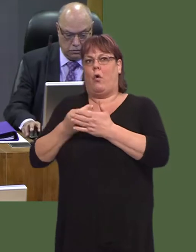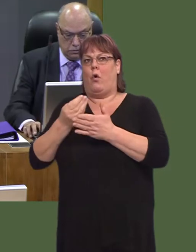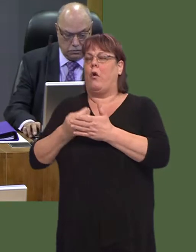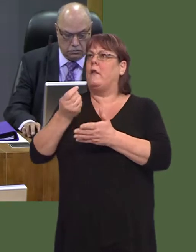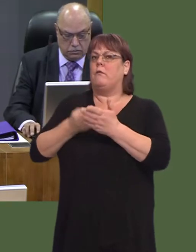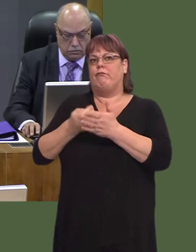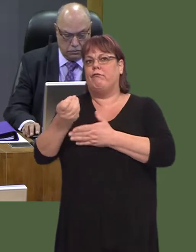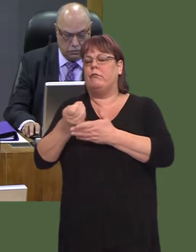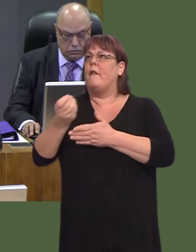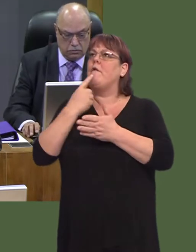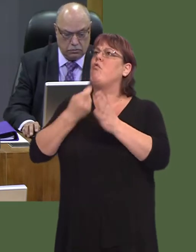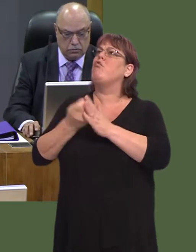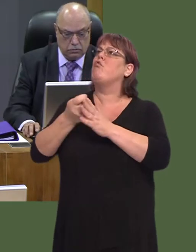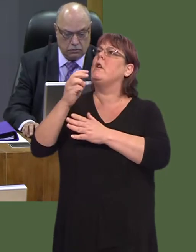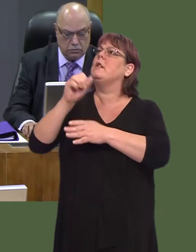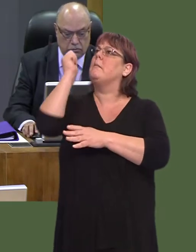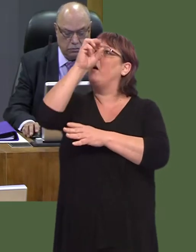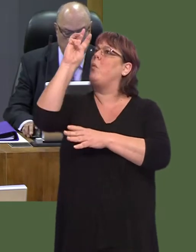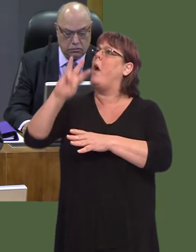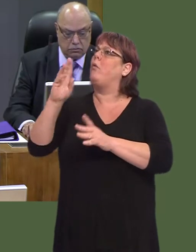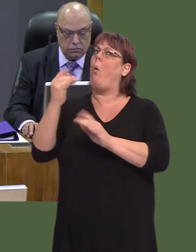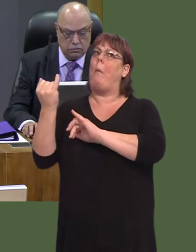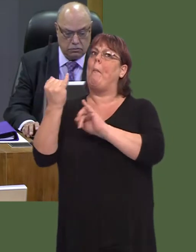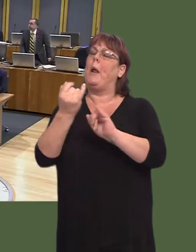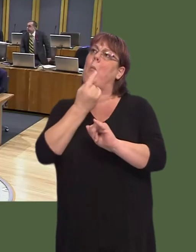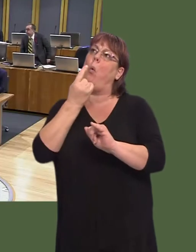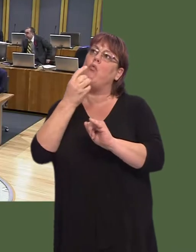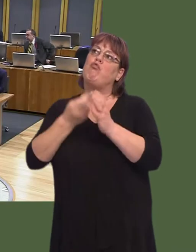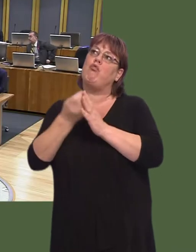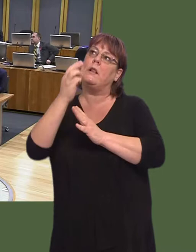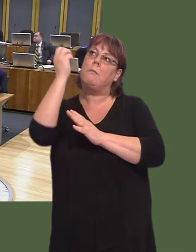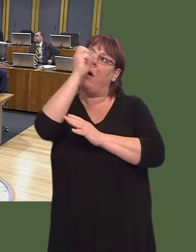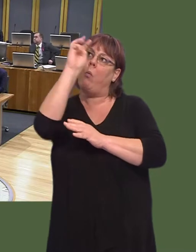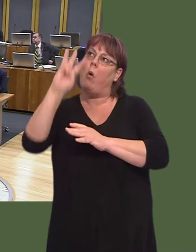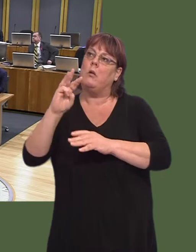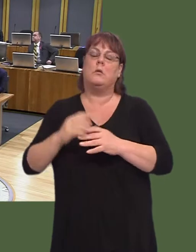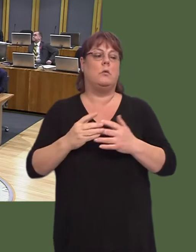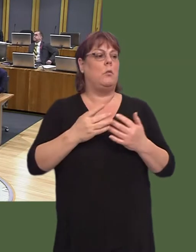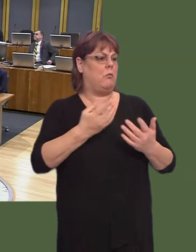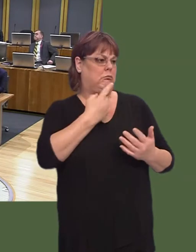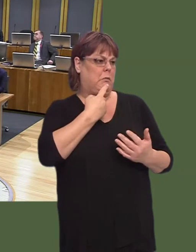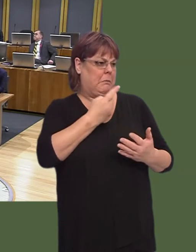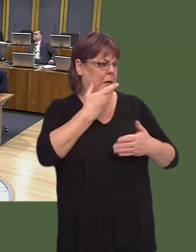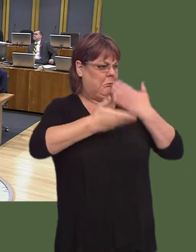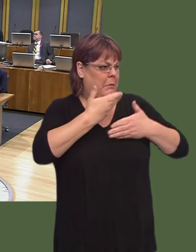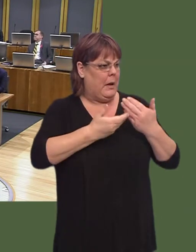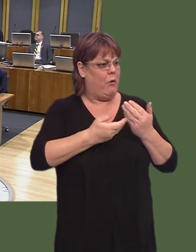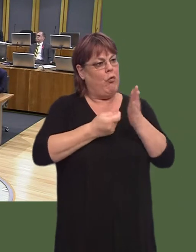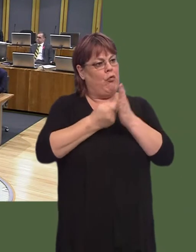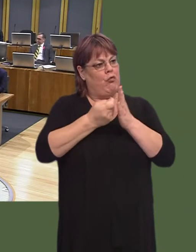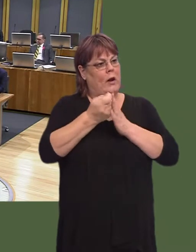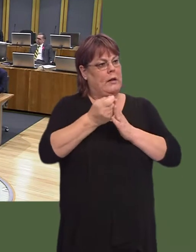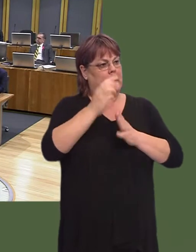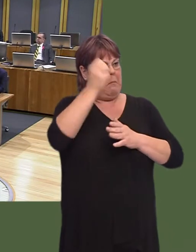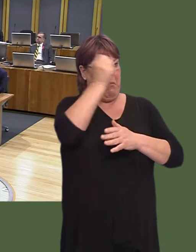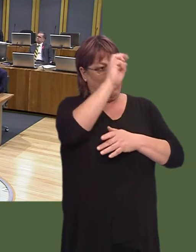Rent Smart Wales, or is inefficiency at Rent Smart Wales to blame? Well, as I said, Rent Smart Wales is entirely self-financing.